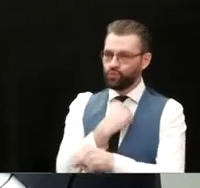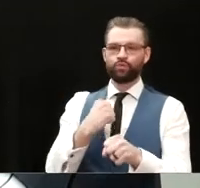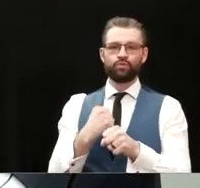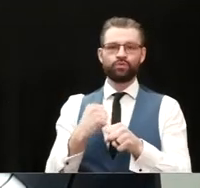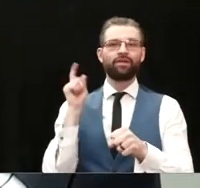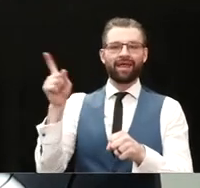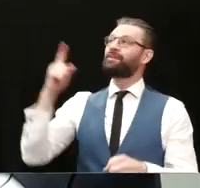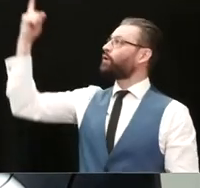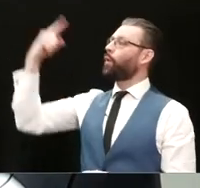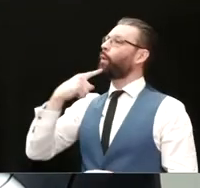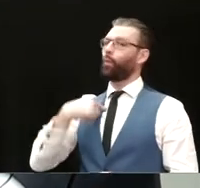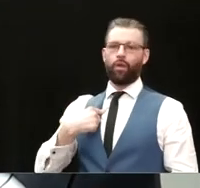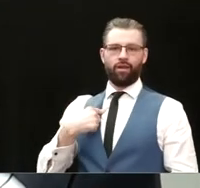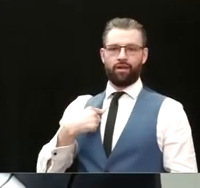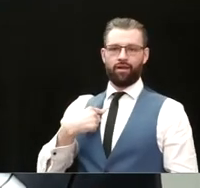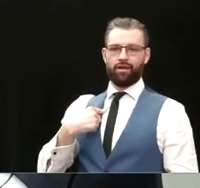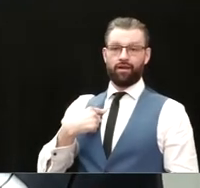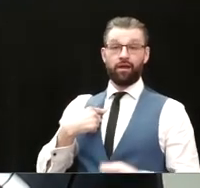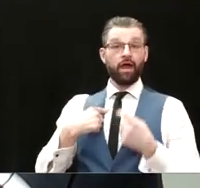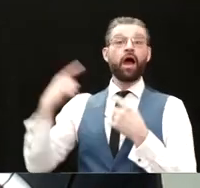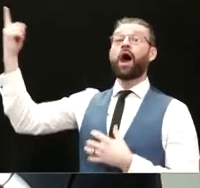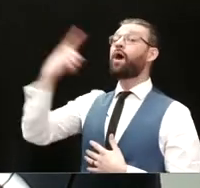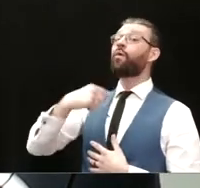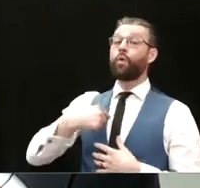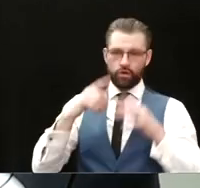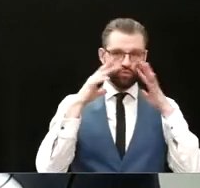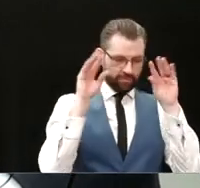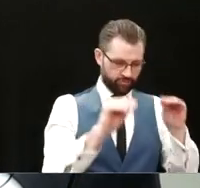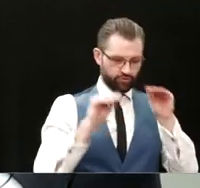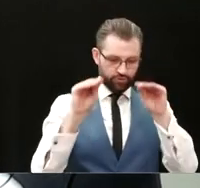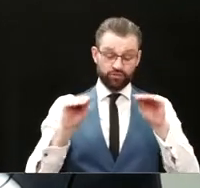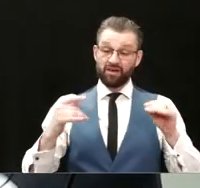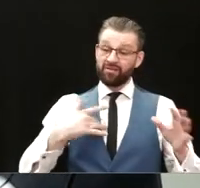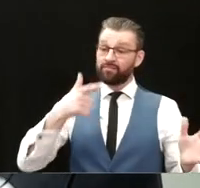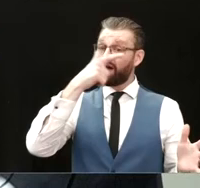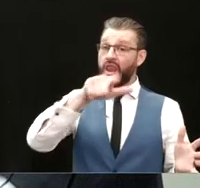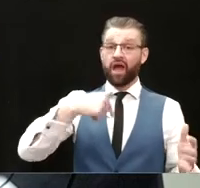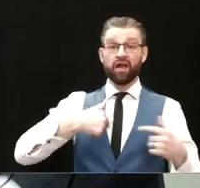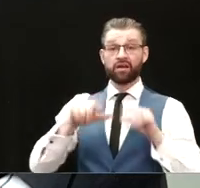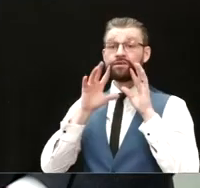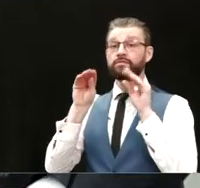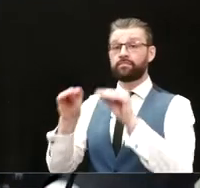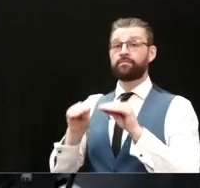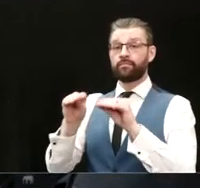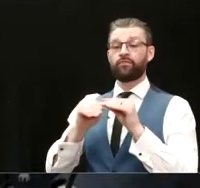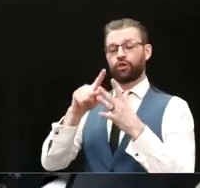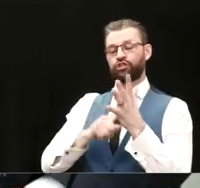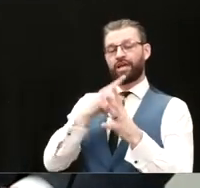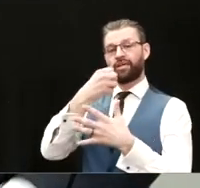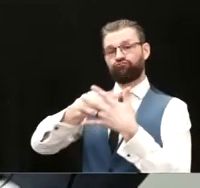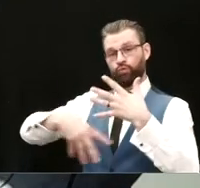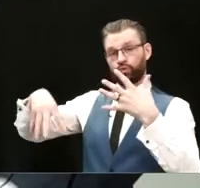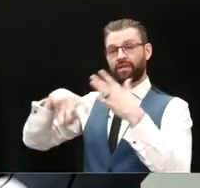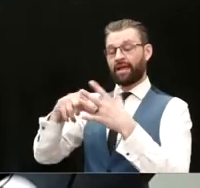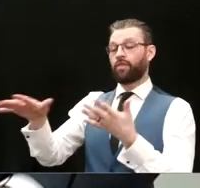calling. My calling is to teach. I'm privileged and humbled to be an educator for JRoots and